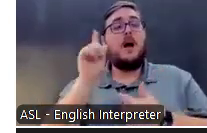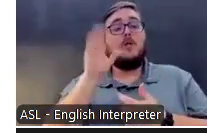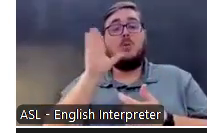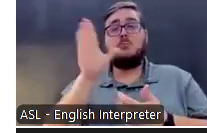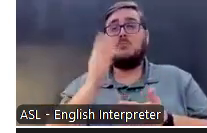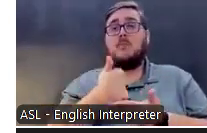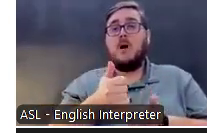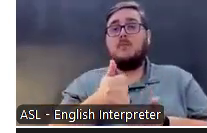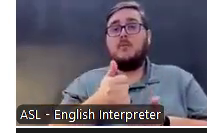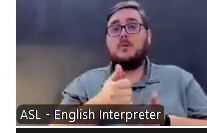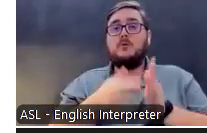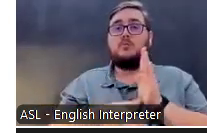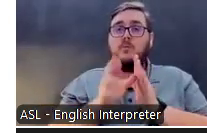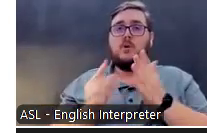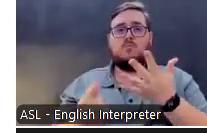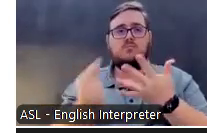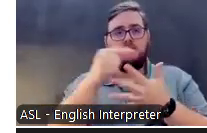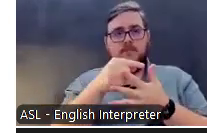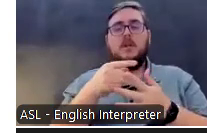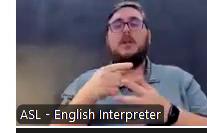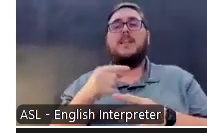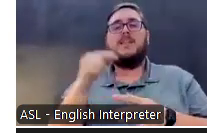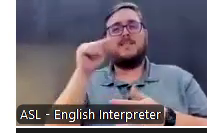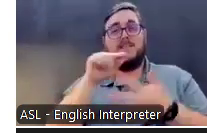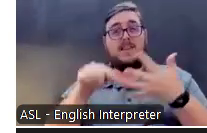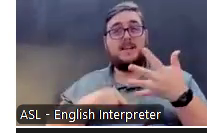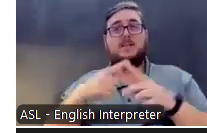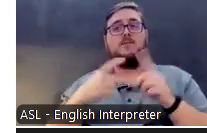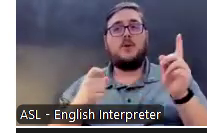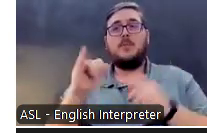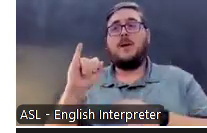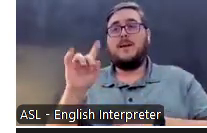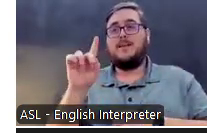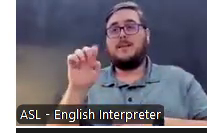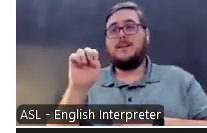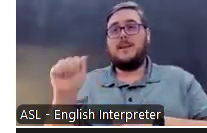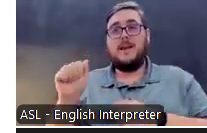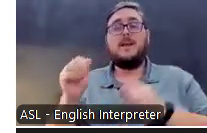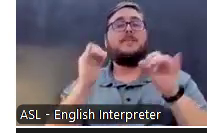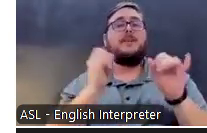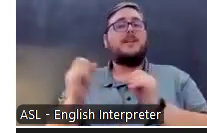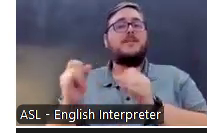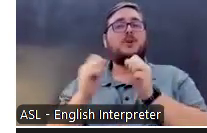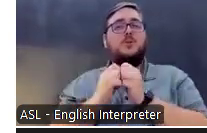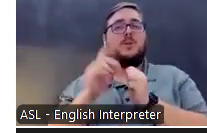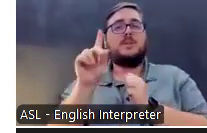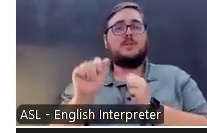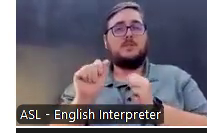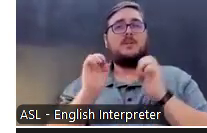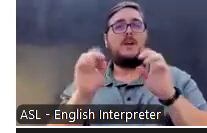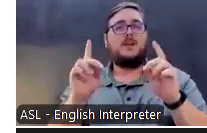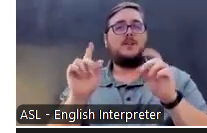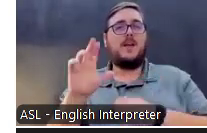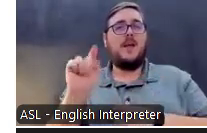from the Individuals with Disabilities Education Act. That's also known as IDEA.